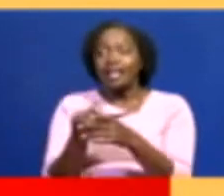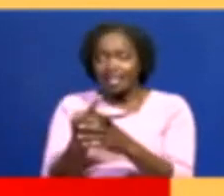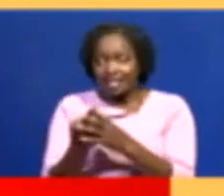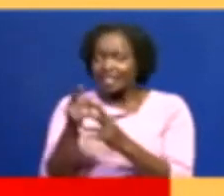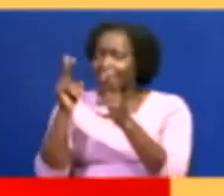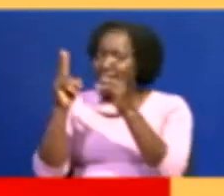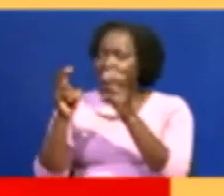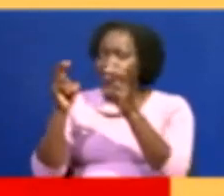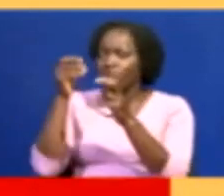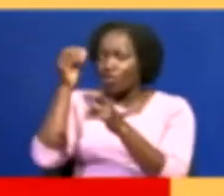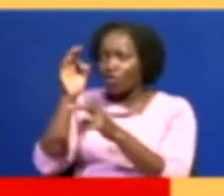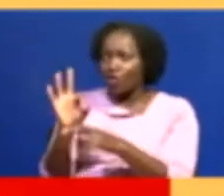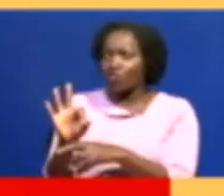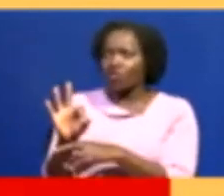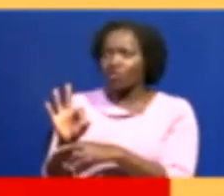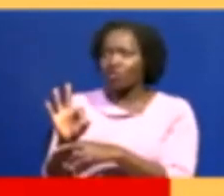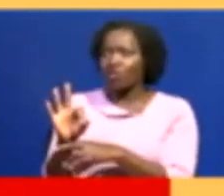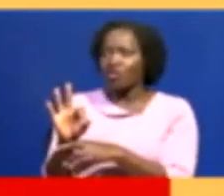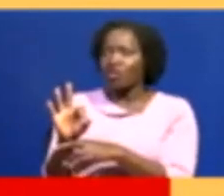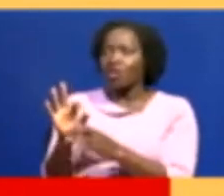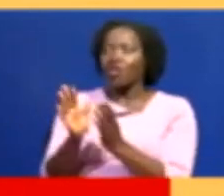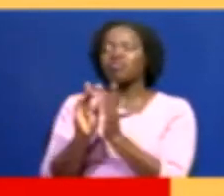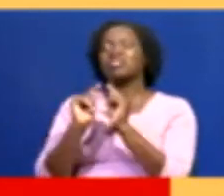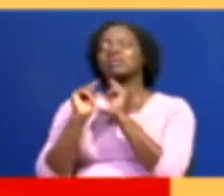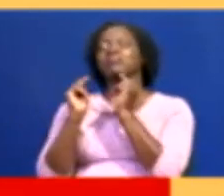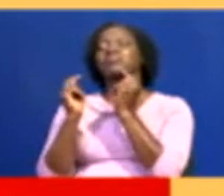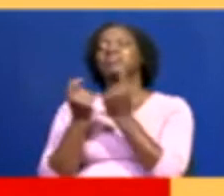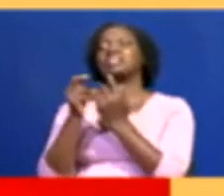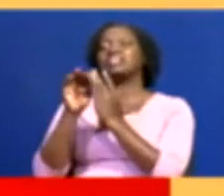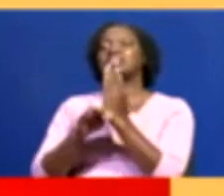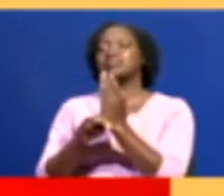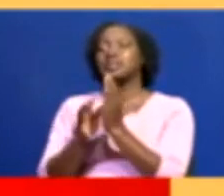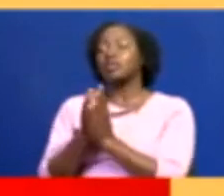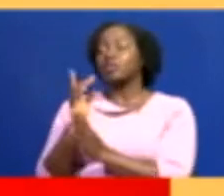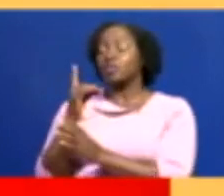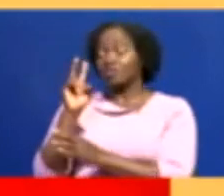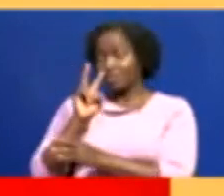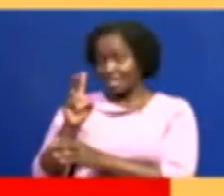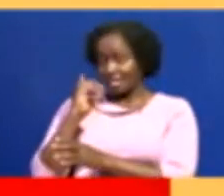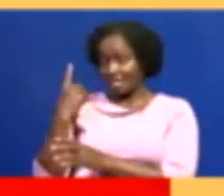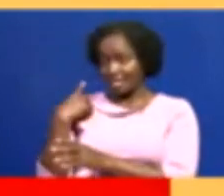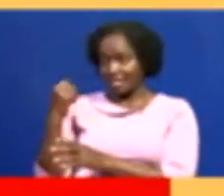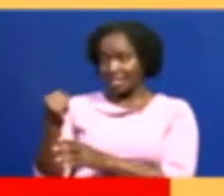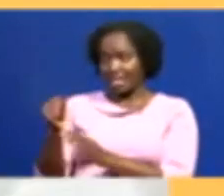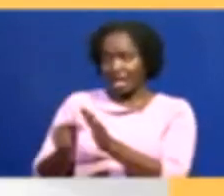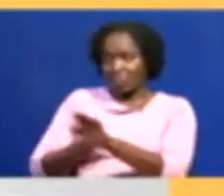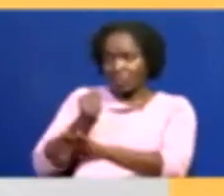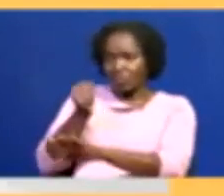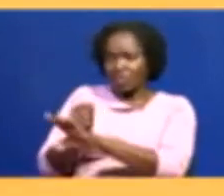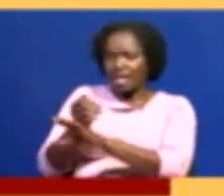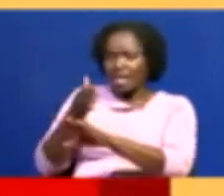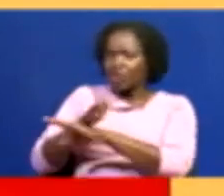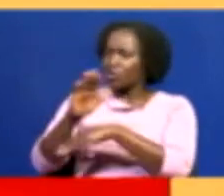issue of course of ethnicity. We've seen the recent appointments across all the